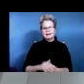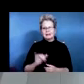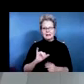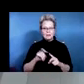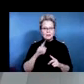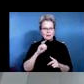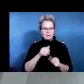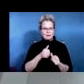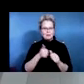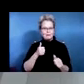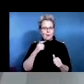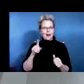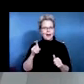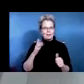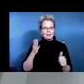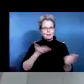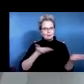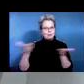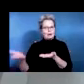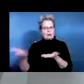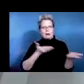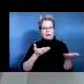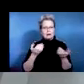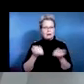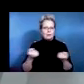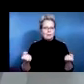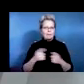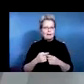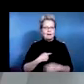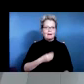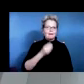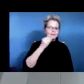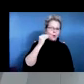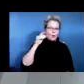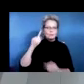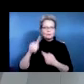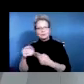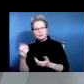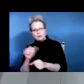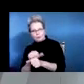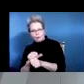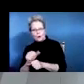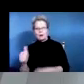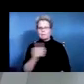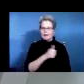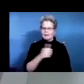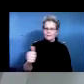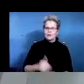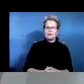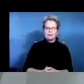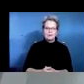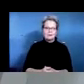work um which would get a little bit complicated so having all of his equipment within one area was really the um